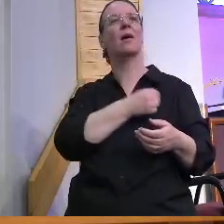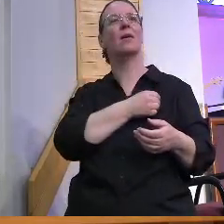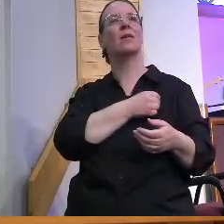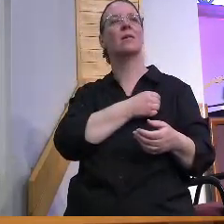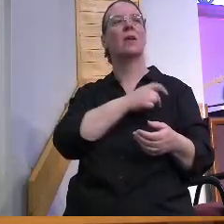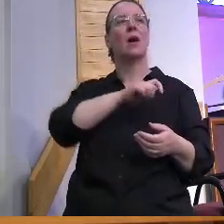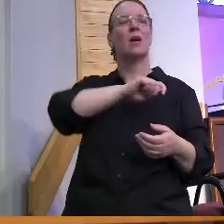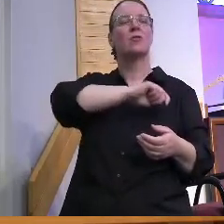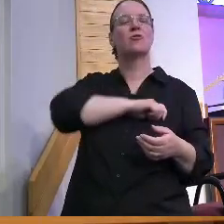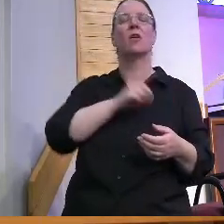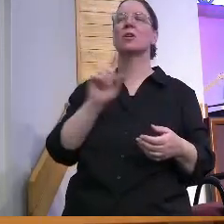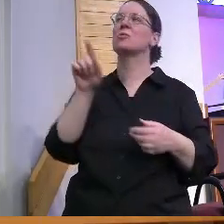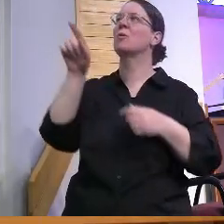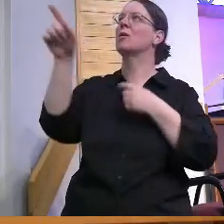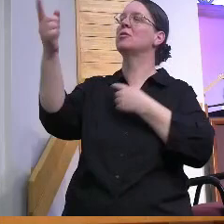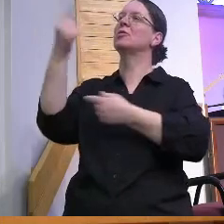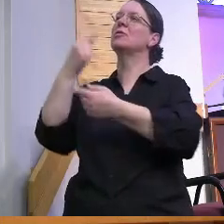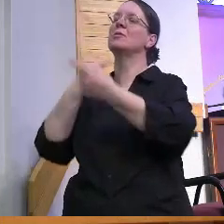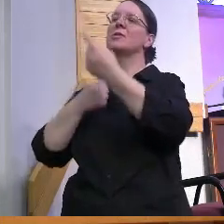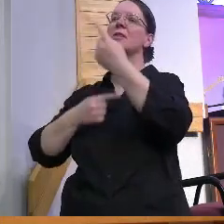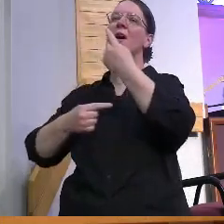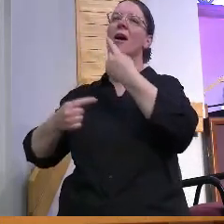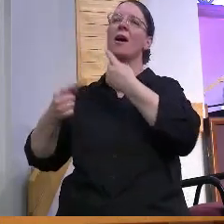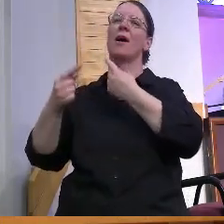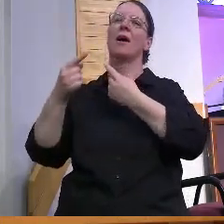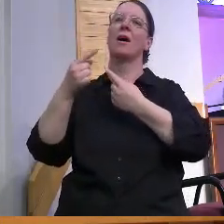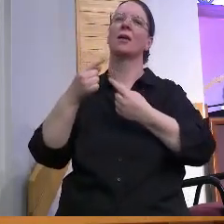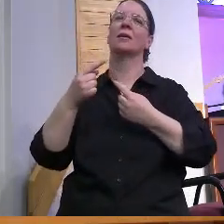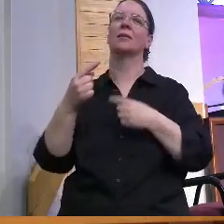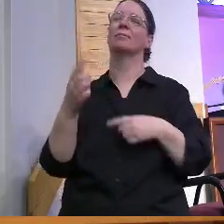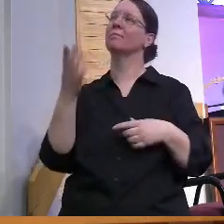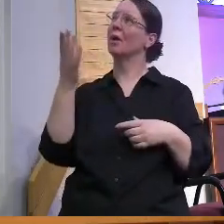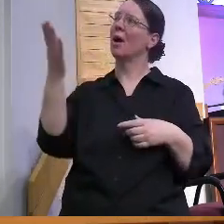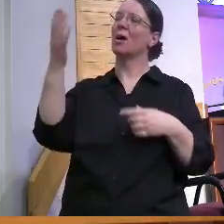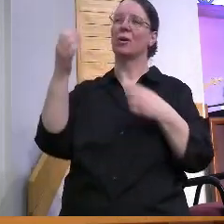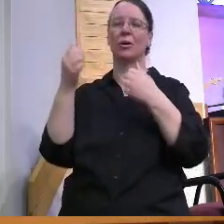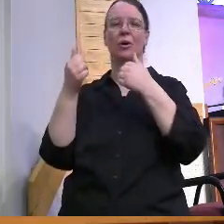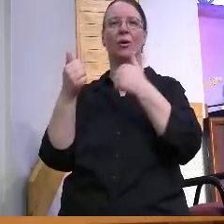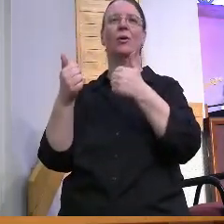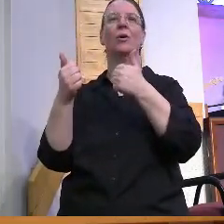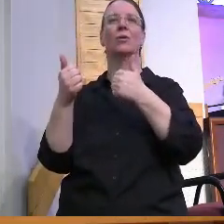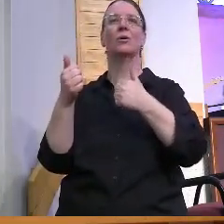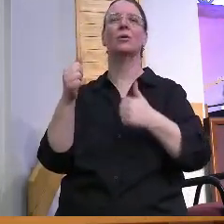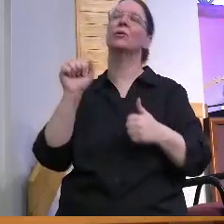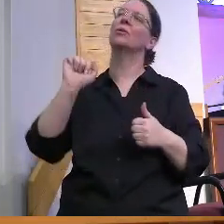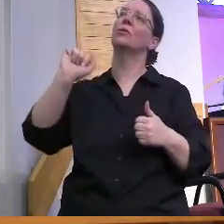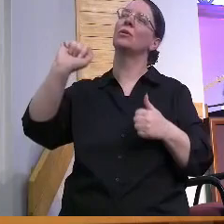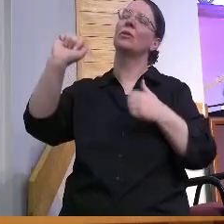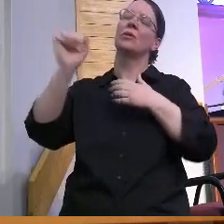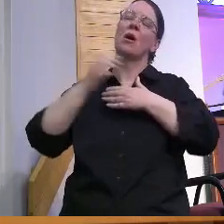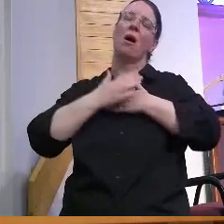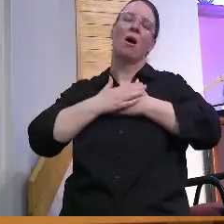faith to trust what you say. There's power in the word of God. And you're good. And